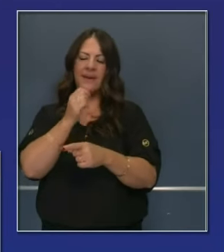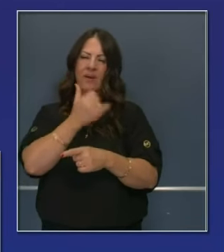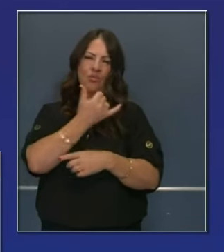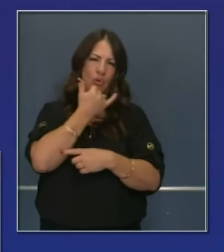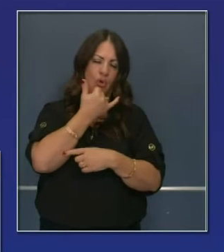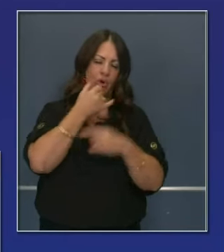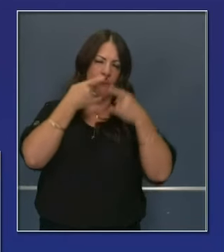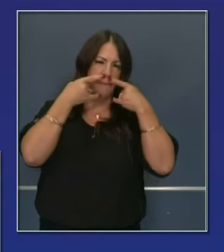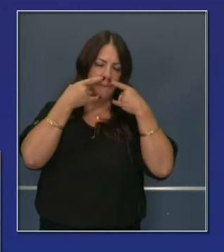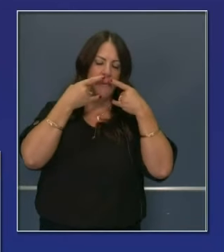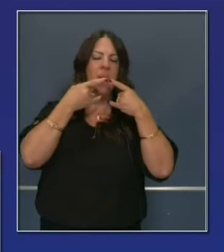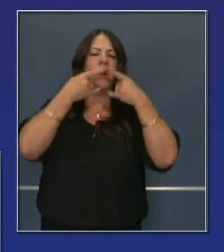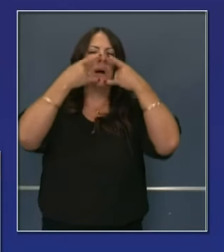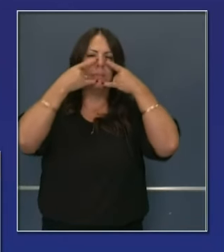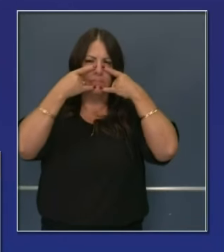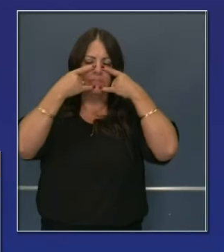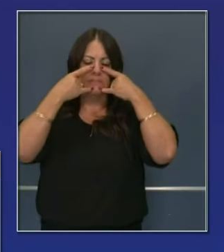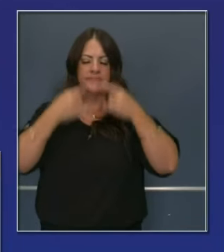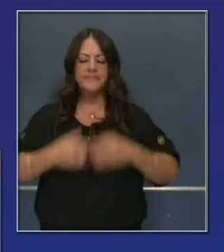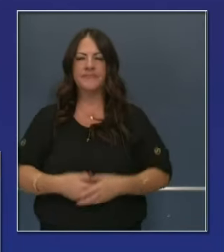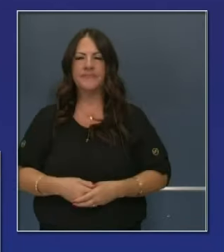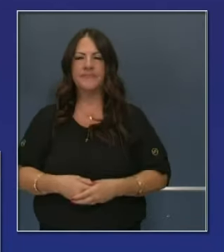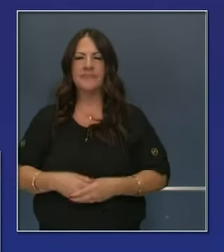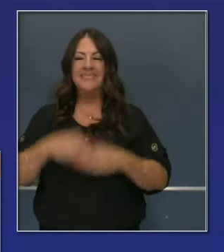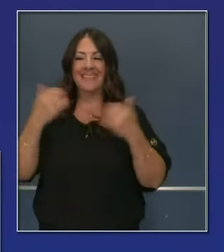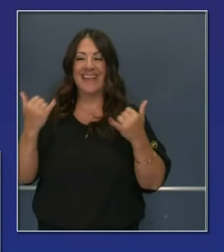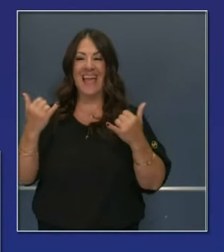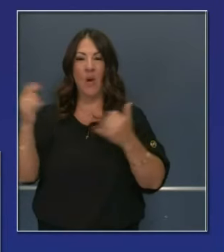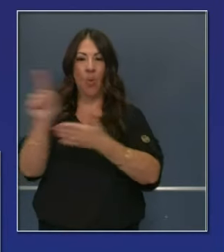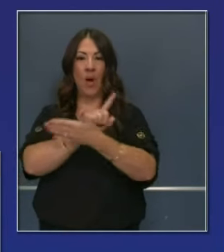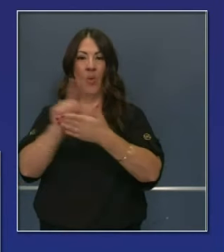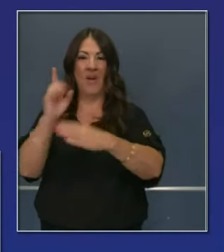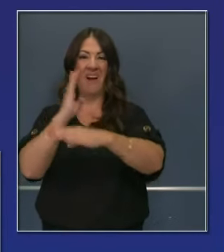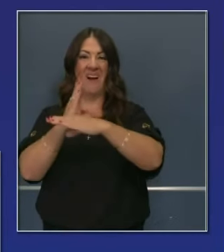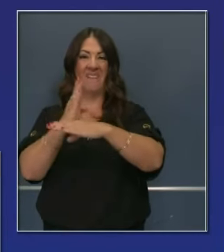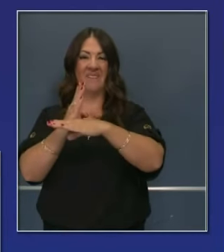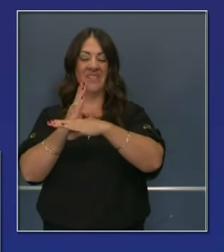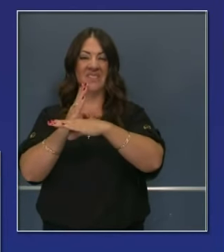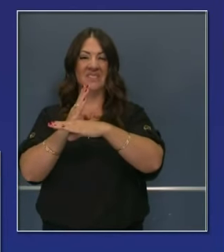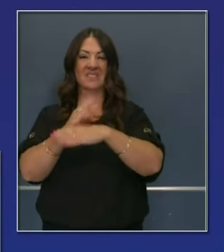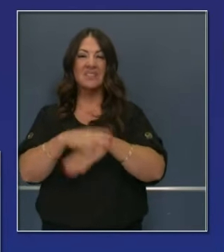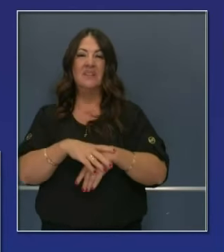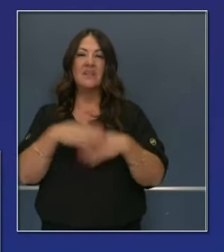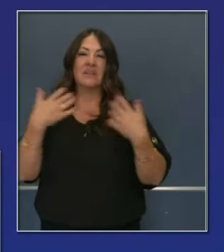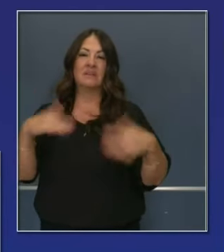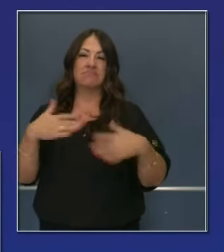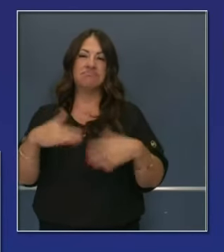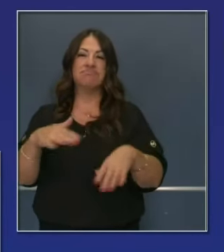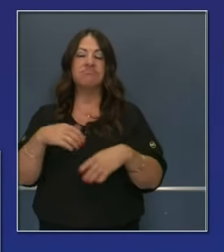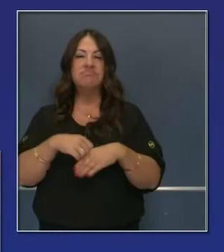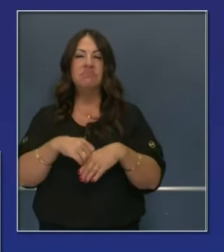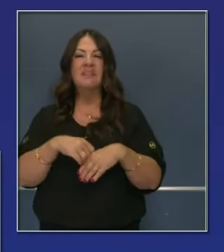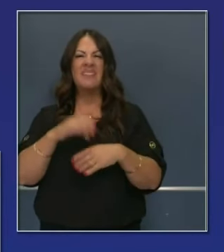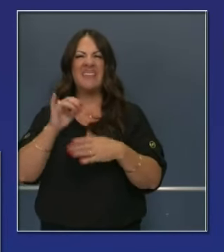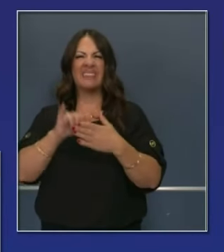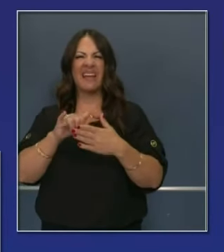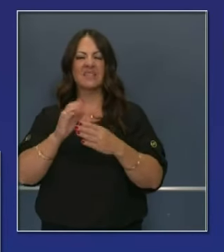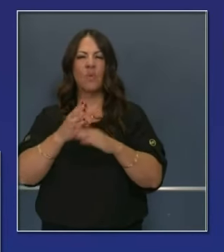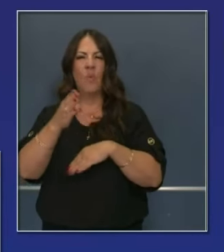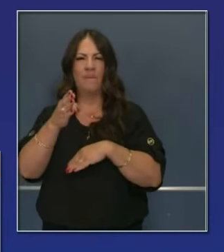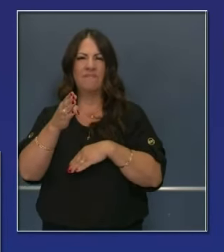let me give you an update on our case numbers here in the state. The 7-day average of 2,966 individuals, less than